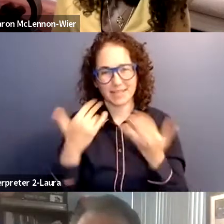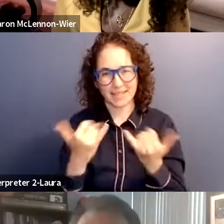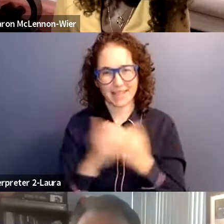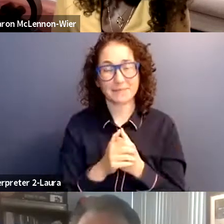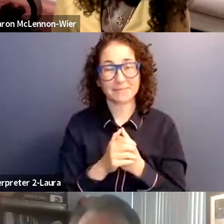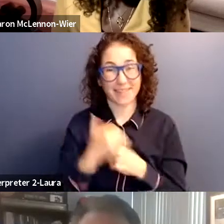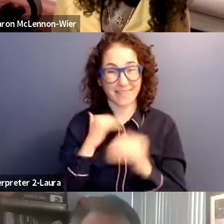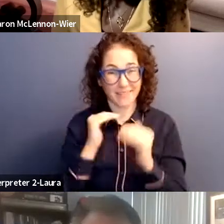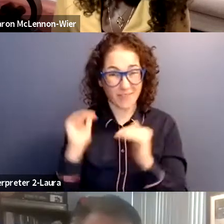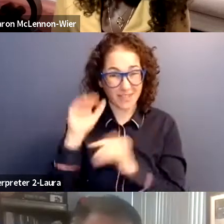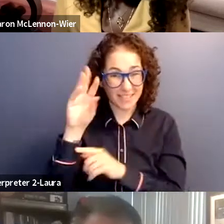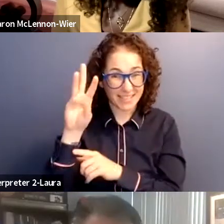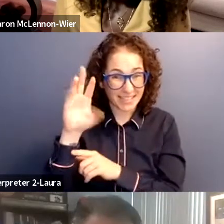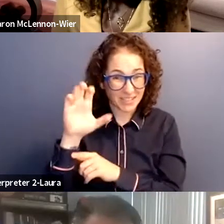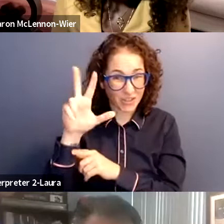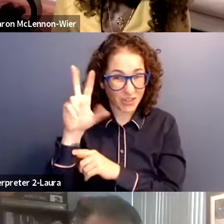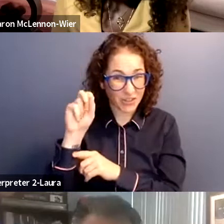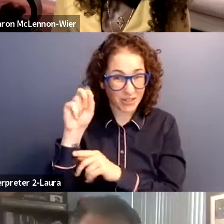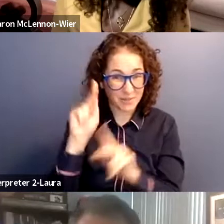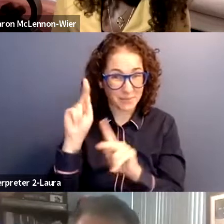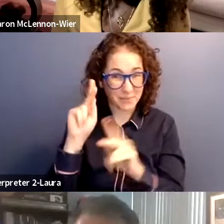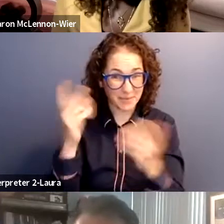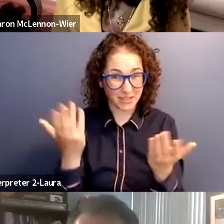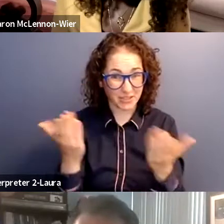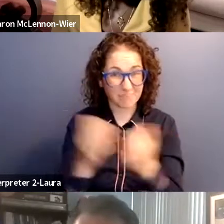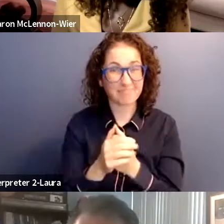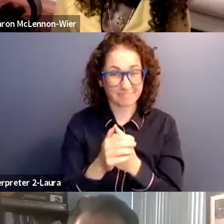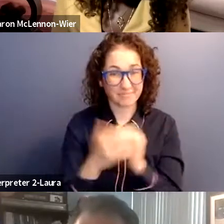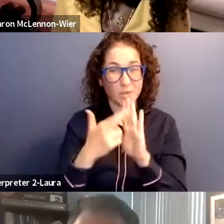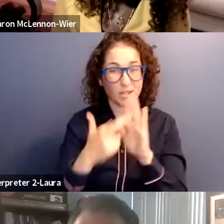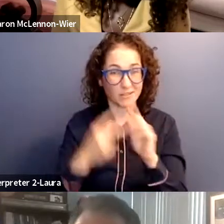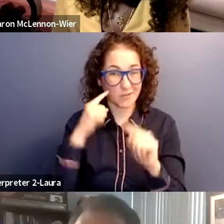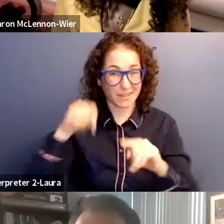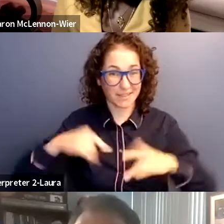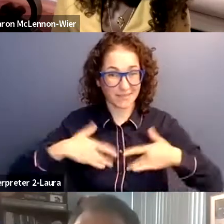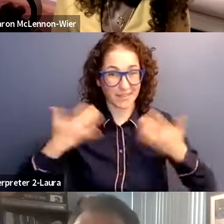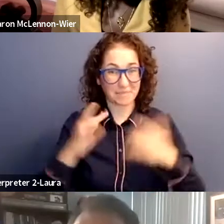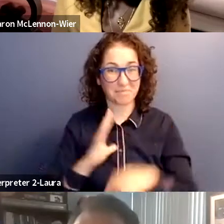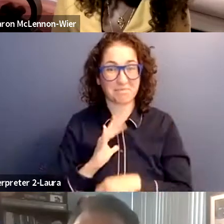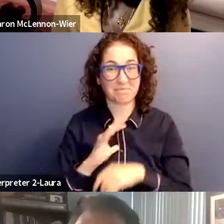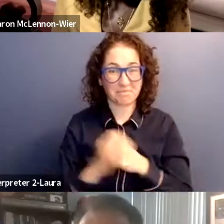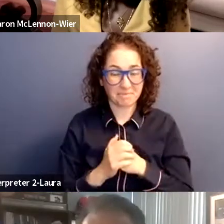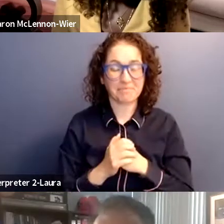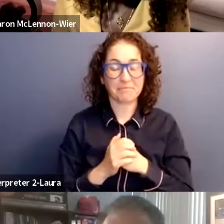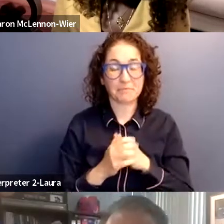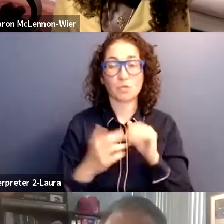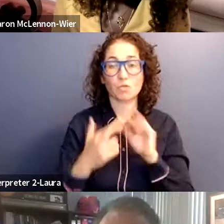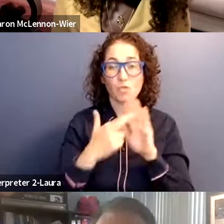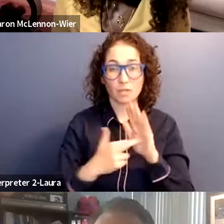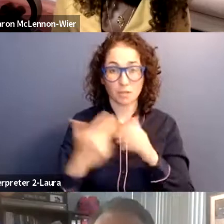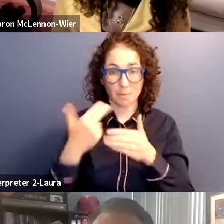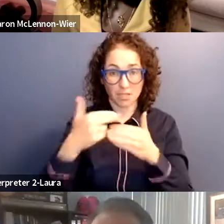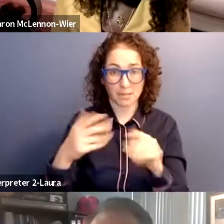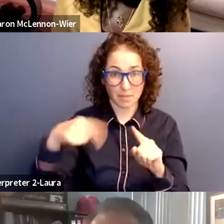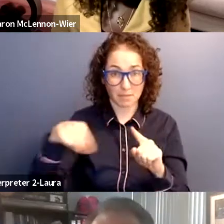over 630 participants who registered for this event. Registered participants